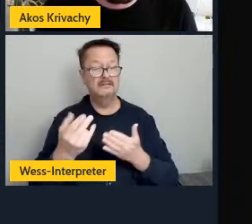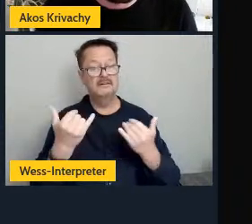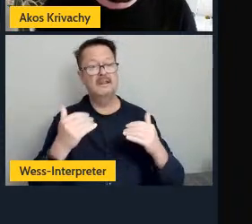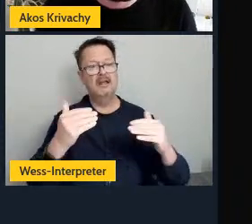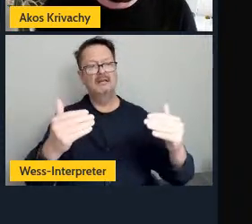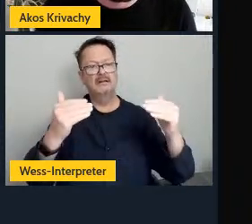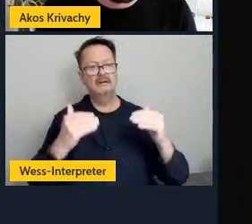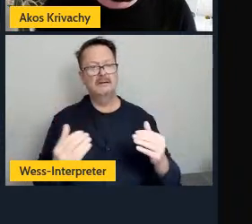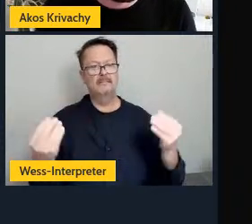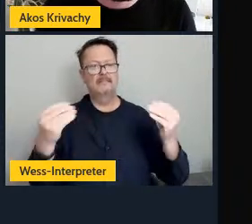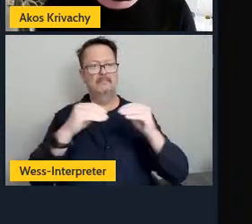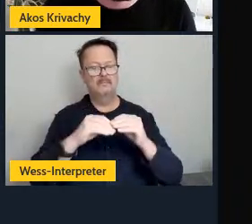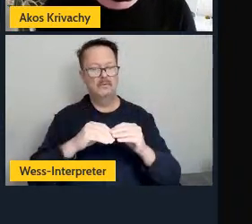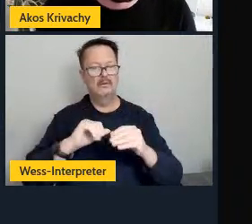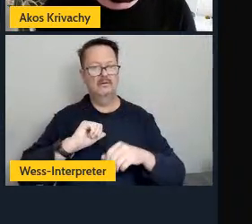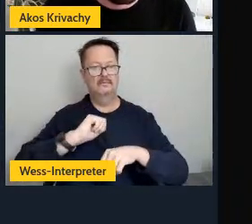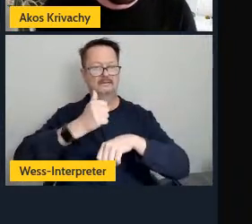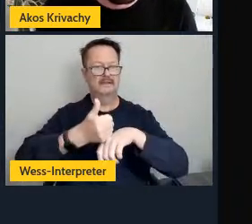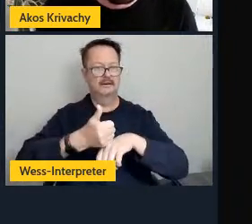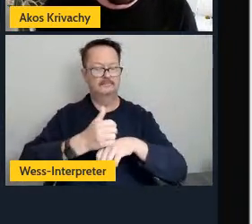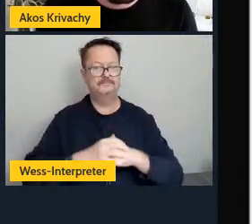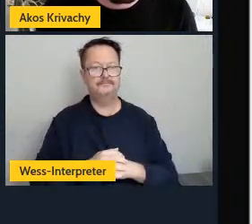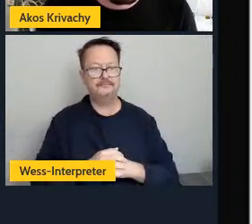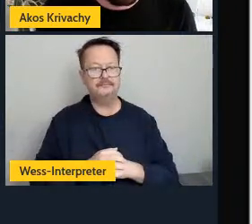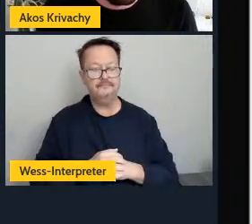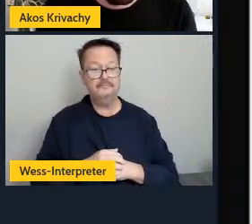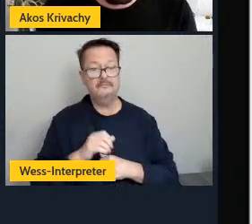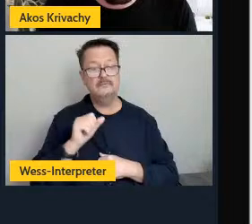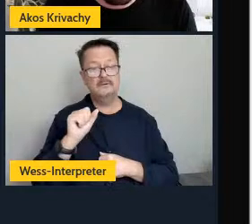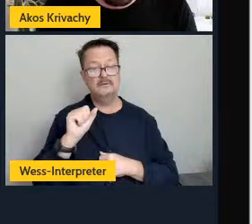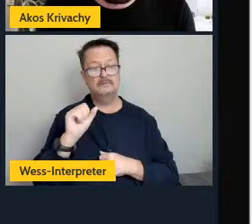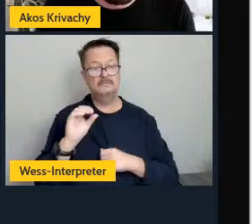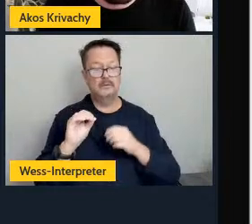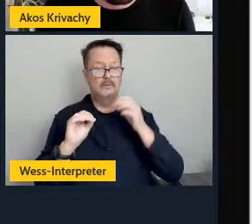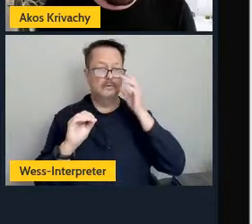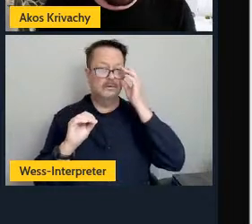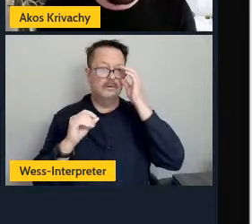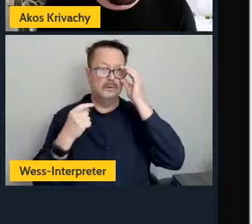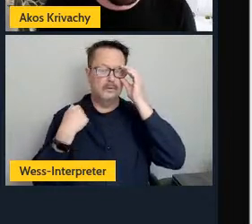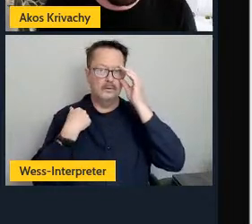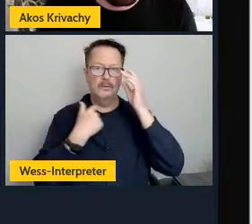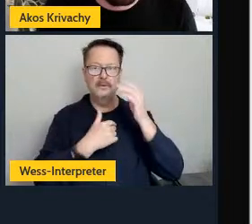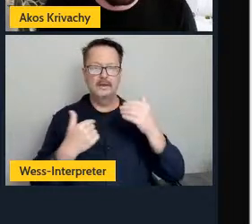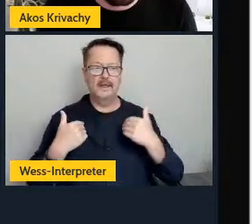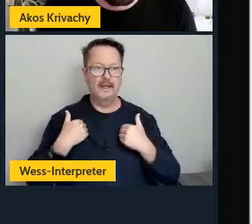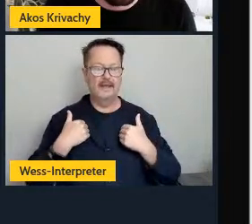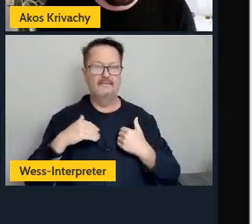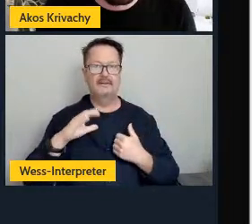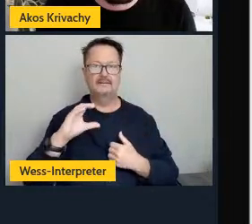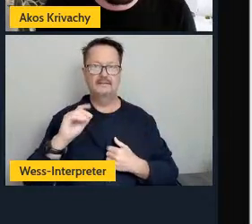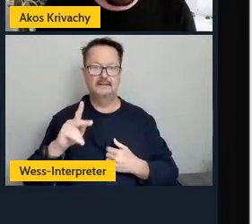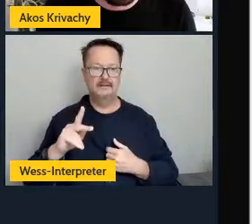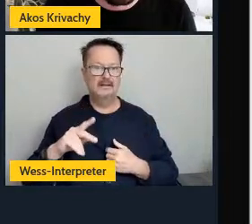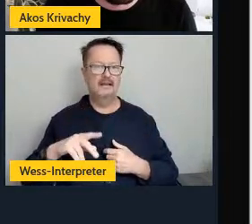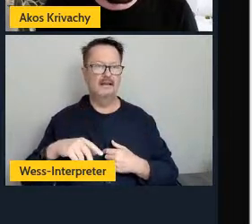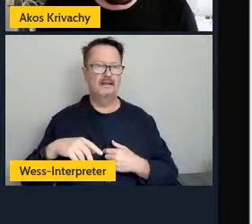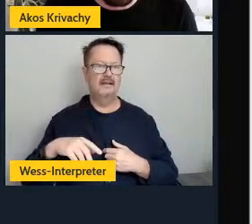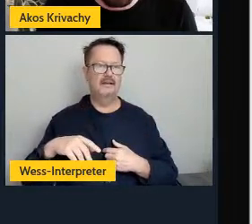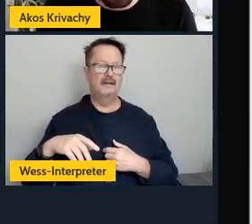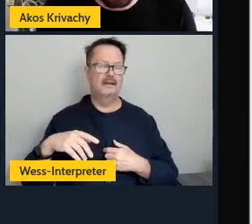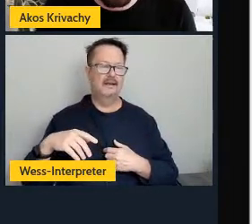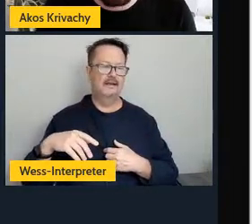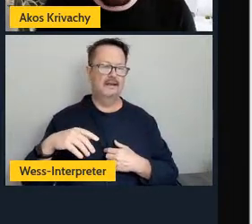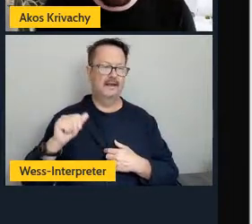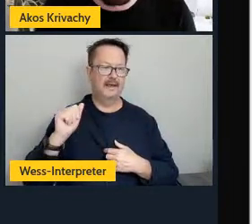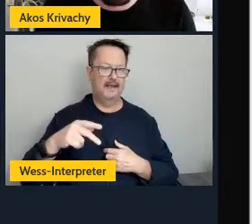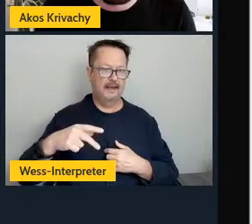a bit more into our setup. So we have a CDK application. This deploys